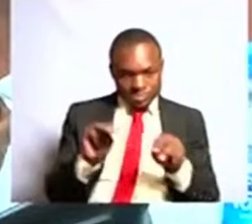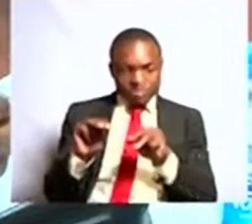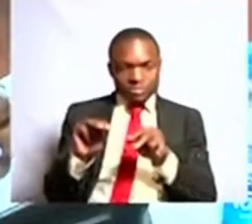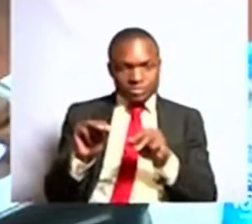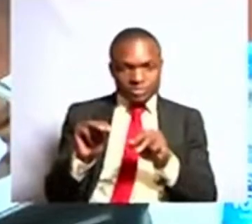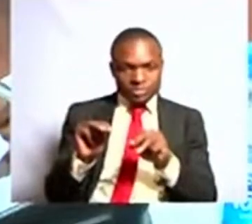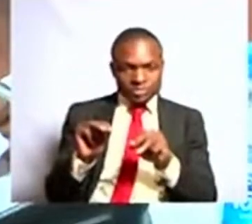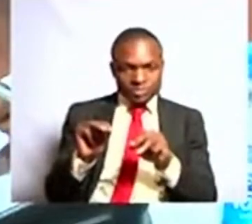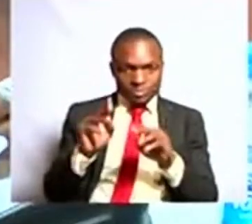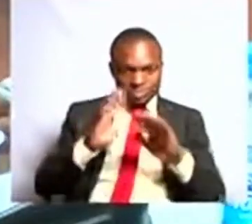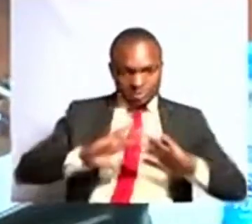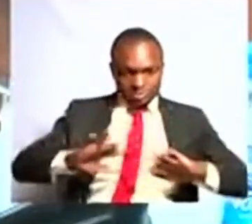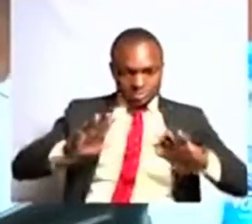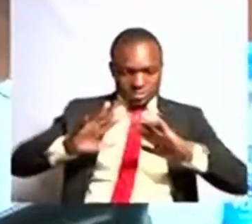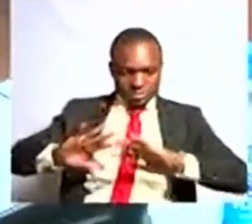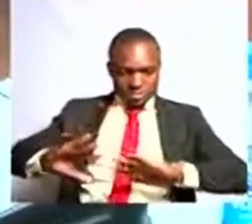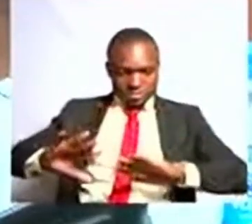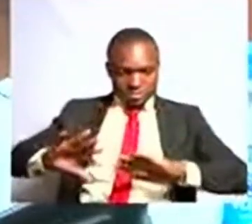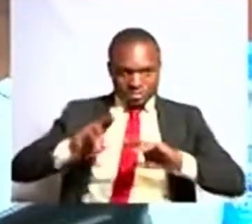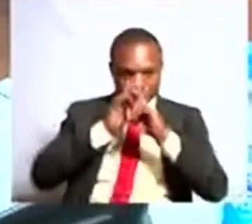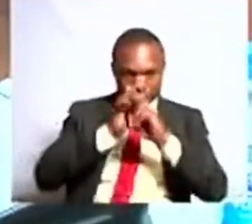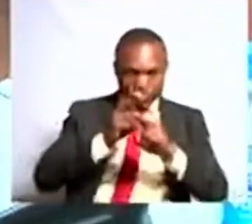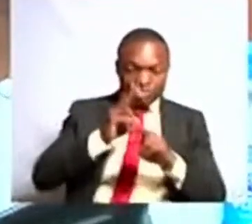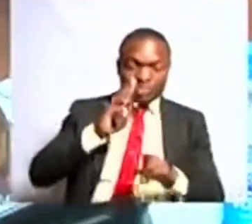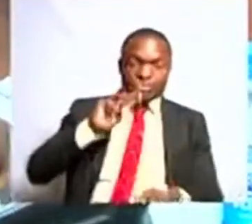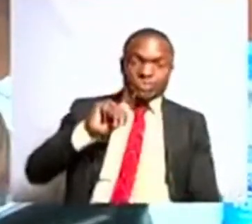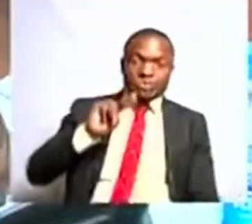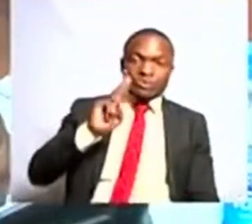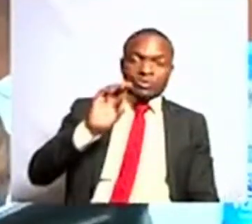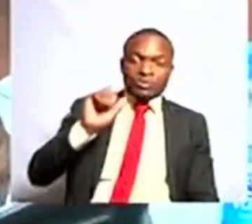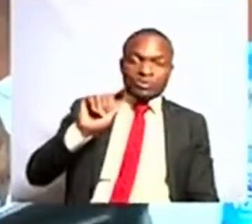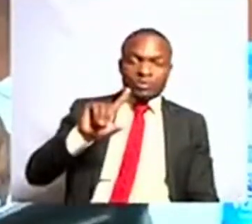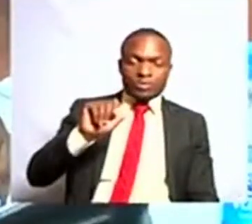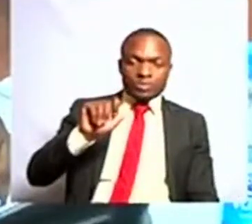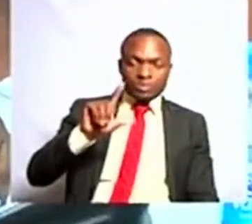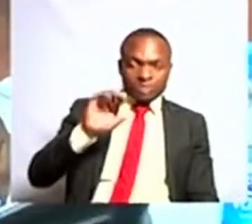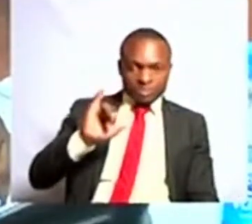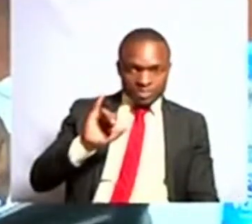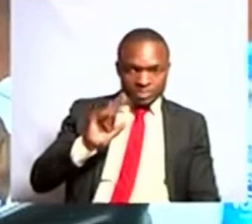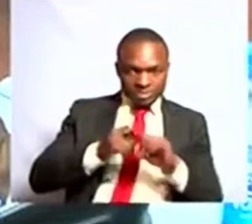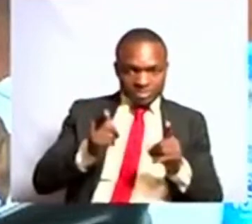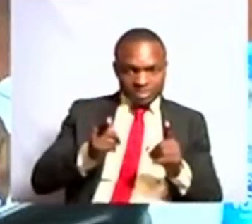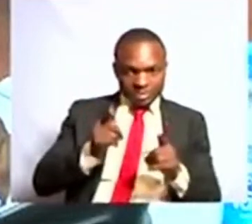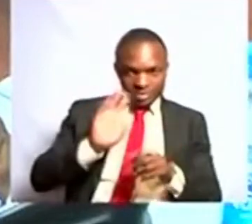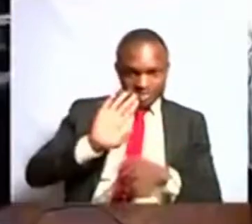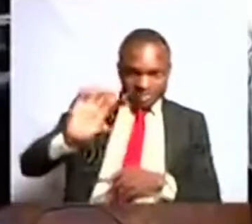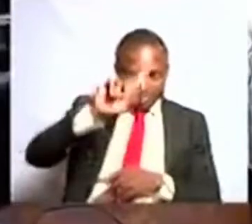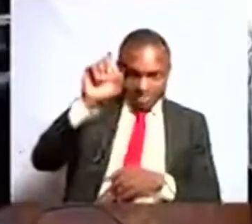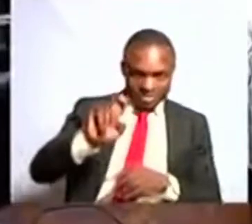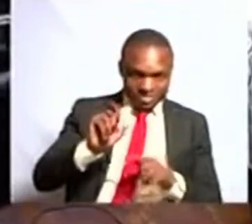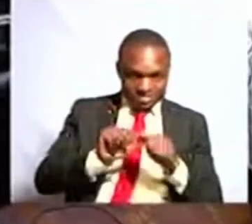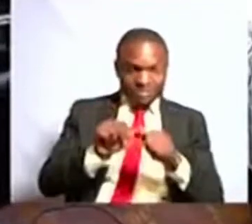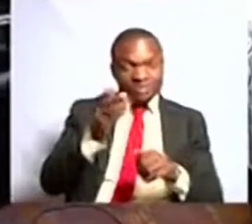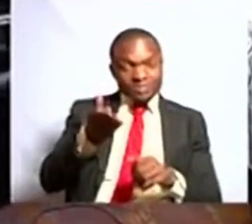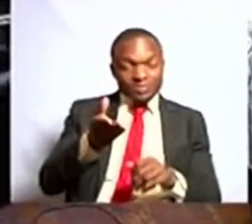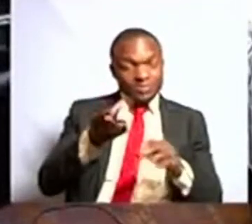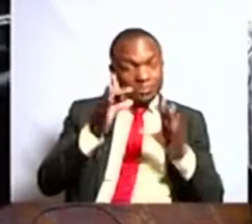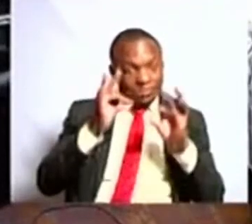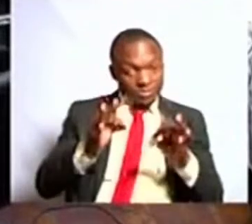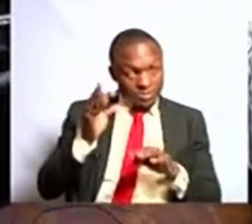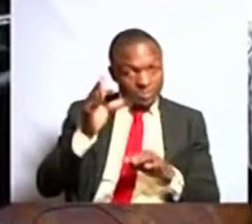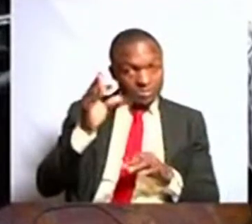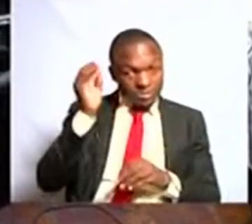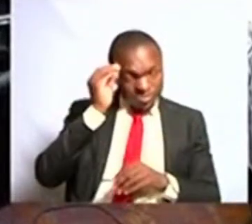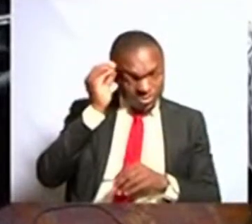Yeah, order, Honorable Mfalari. But my question still stands, Chair. You know, when the Permanent